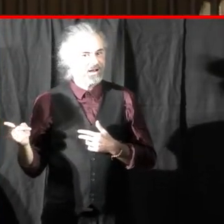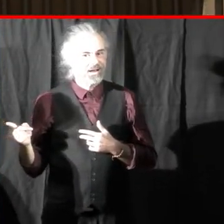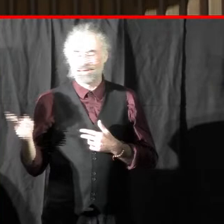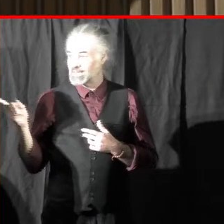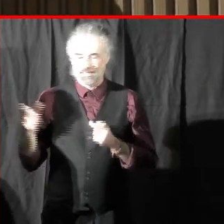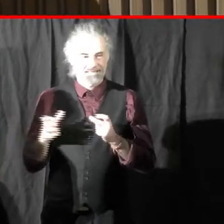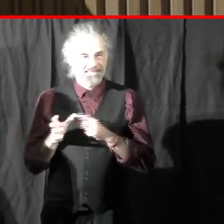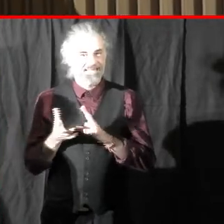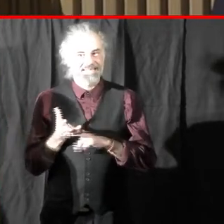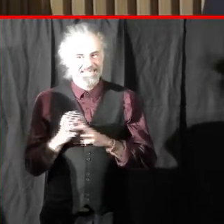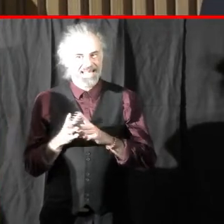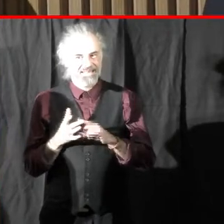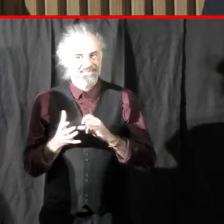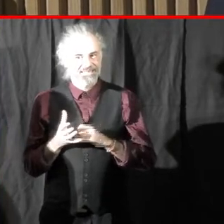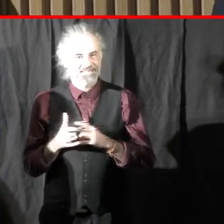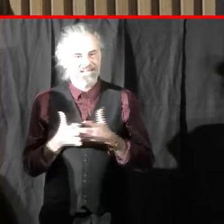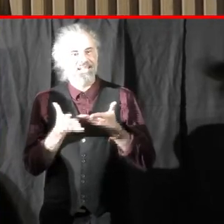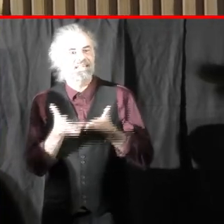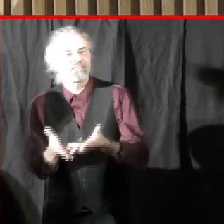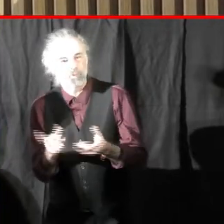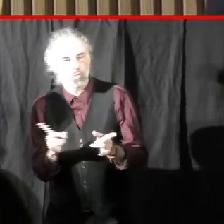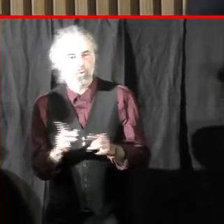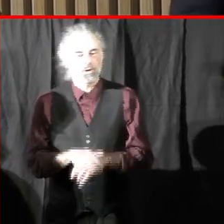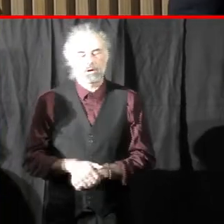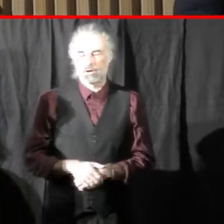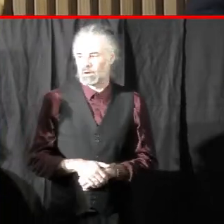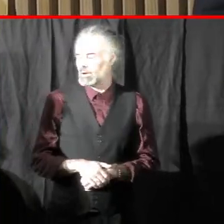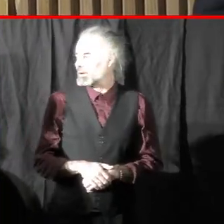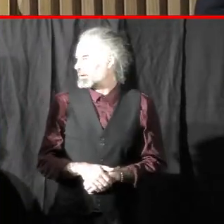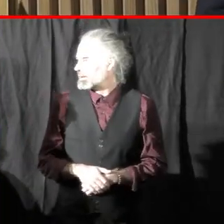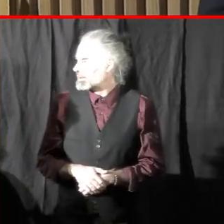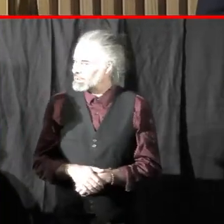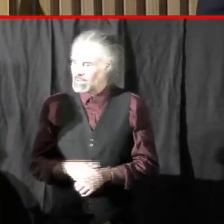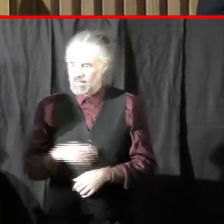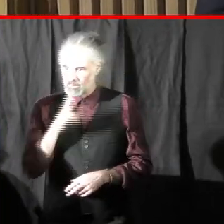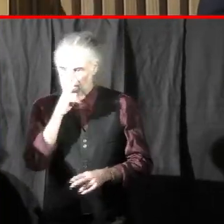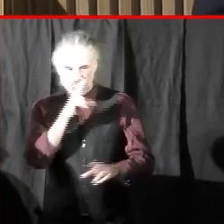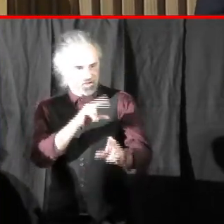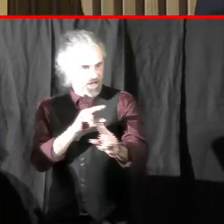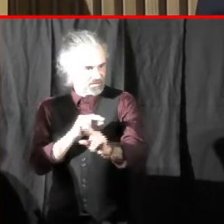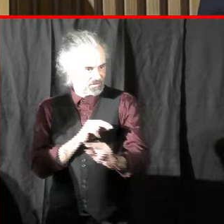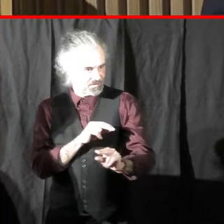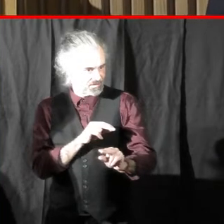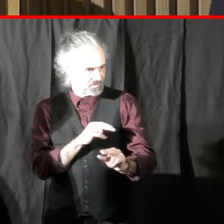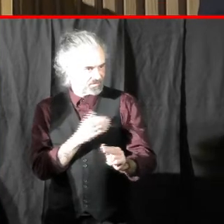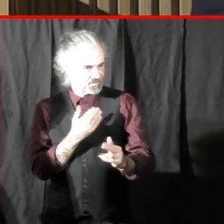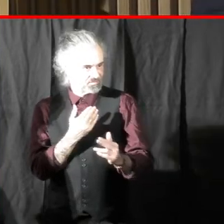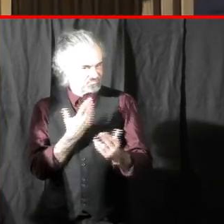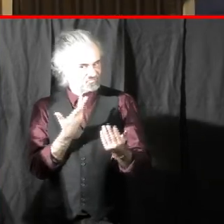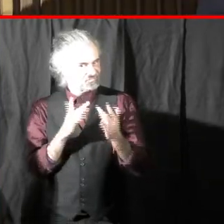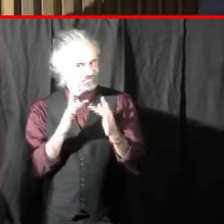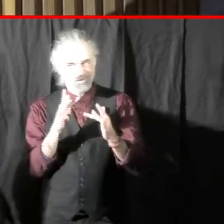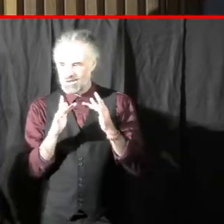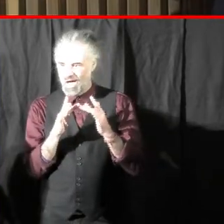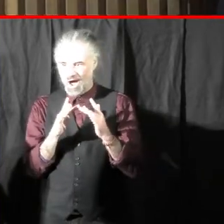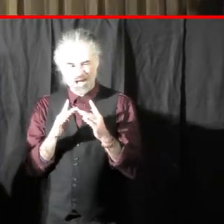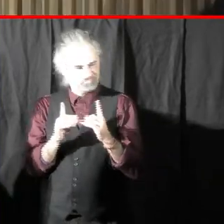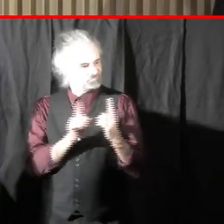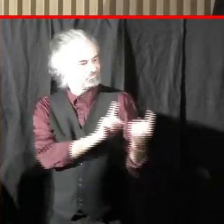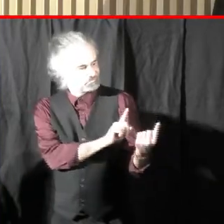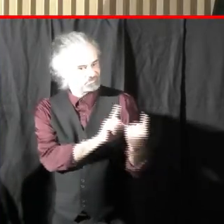Candice is giving. Can we have a chat online, face to face?